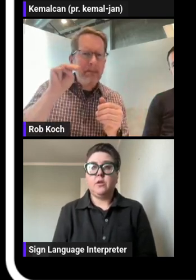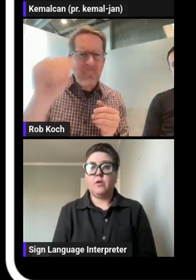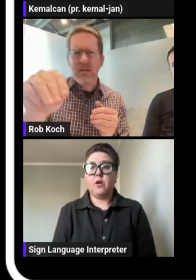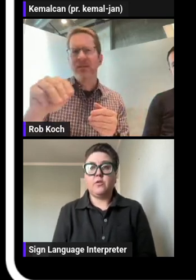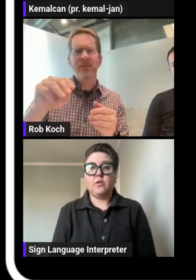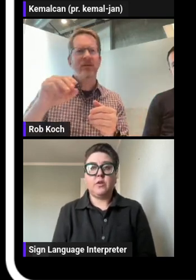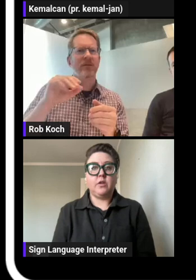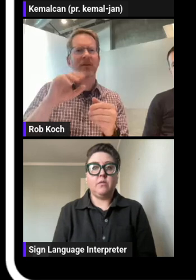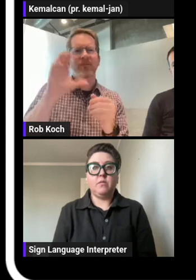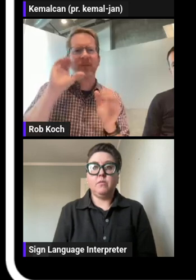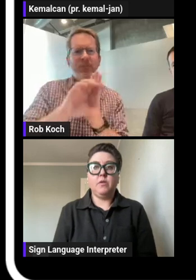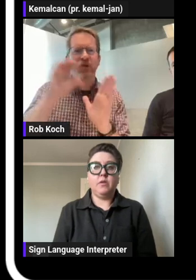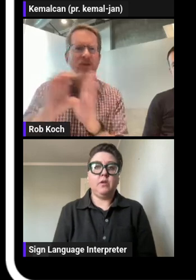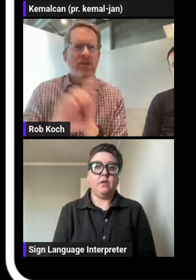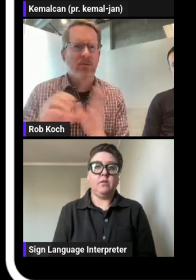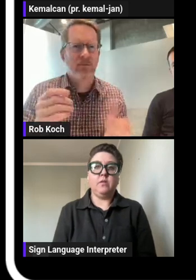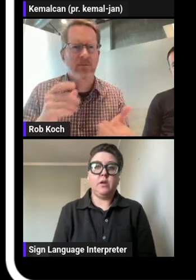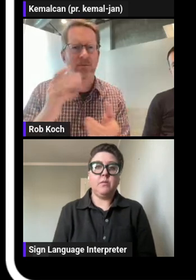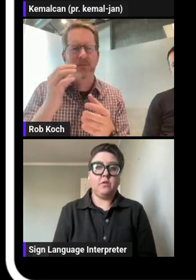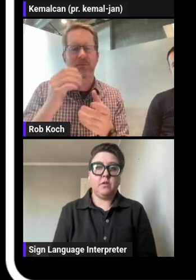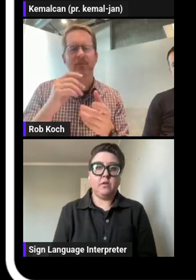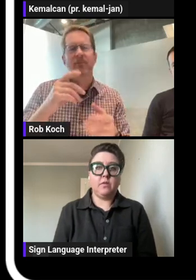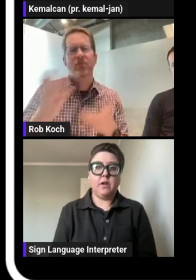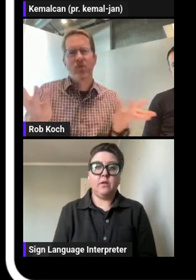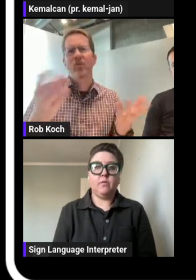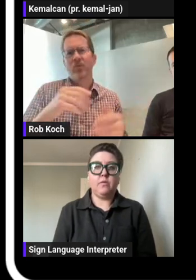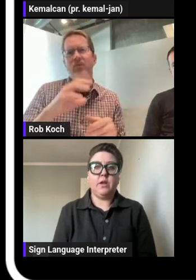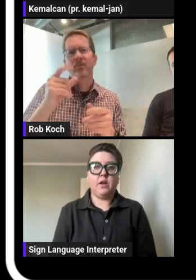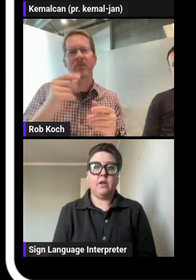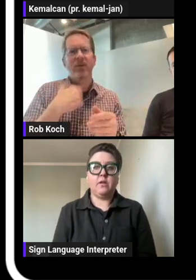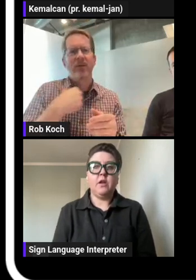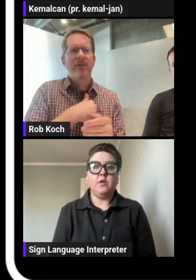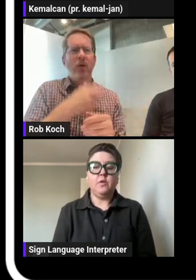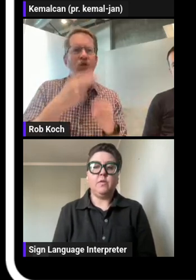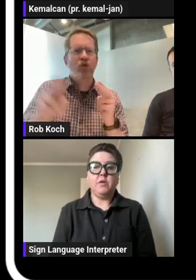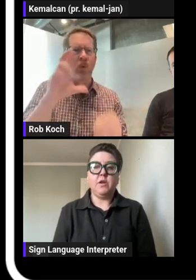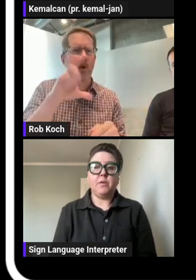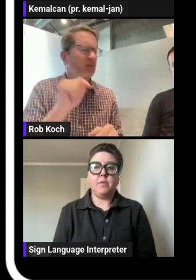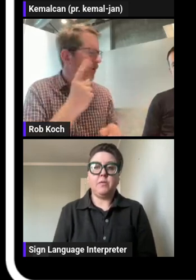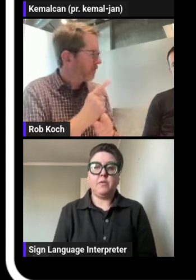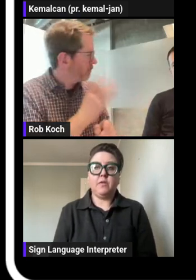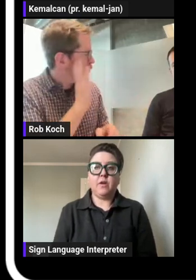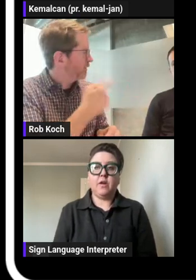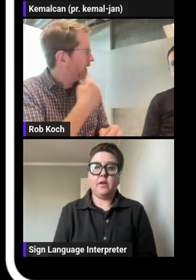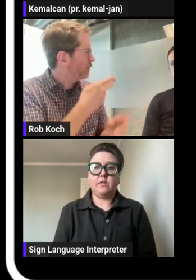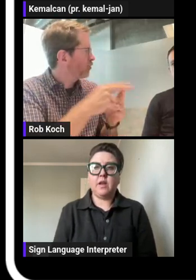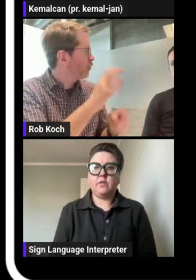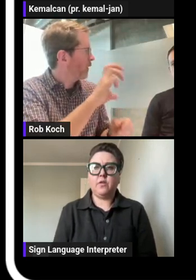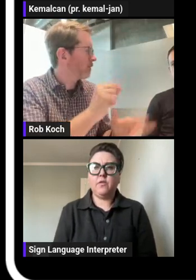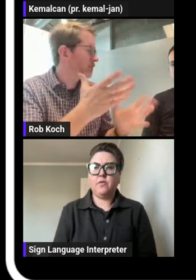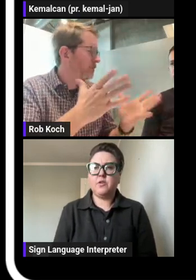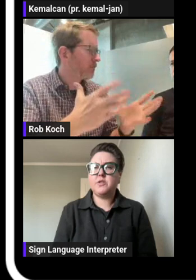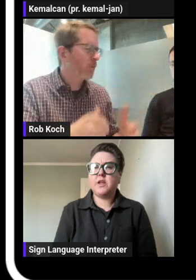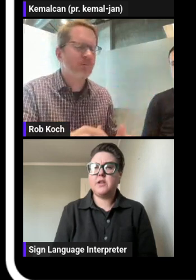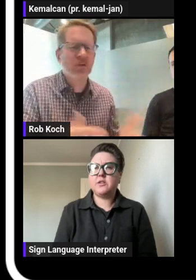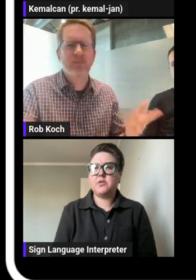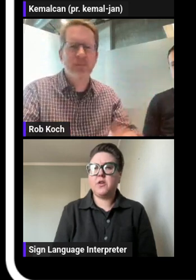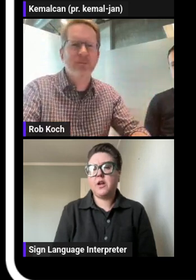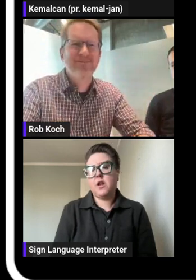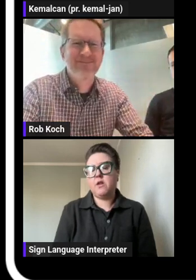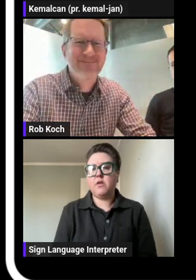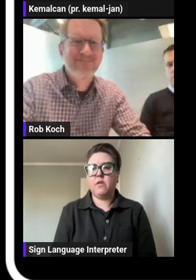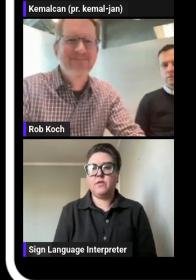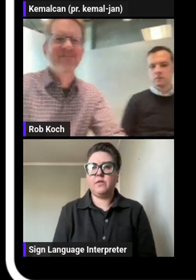to, 100 million images, right? We can use MediaPipe. It's a sort of, would you say